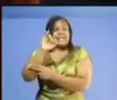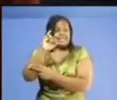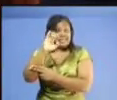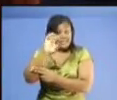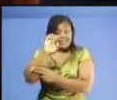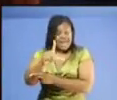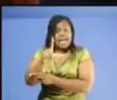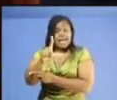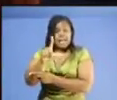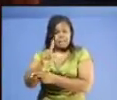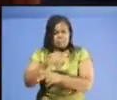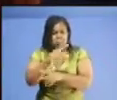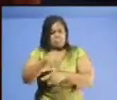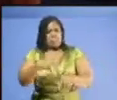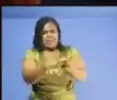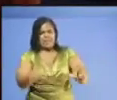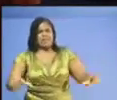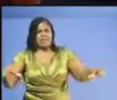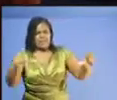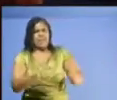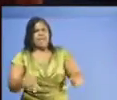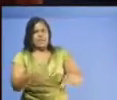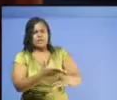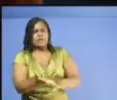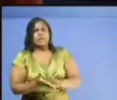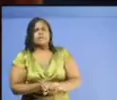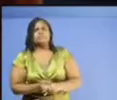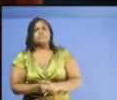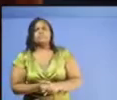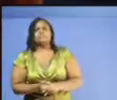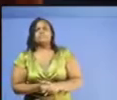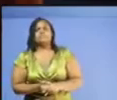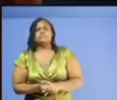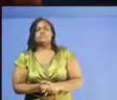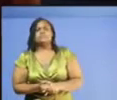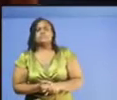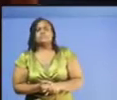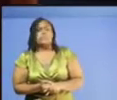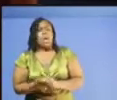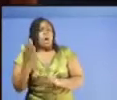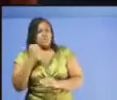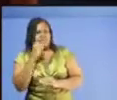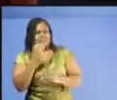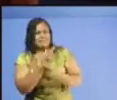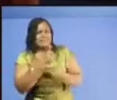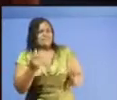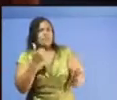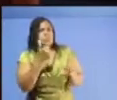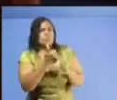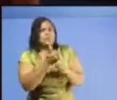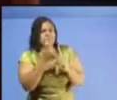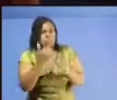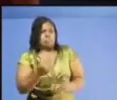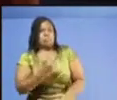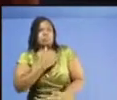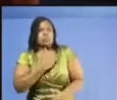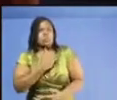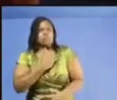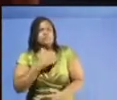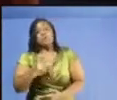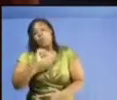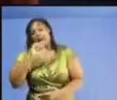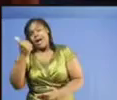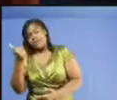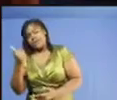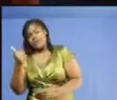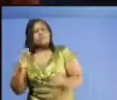deliver their own souls. And the next text that's unrelated comes from